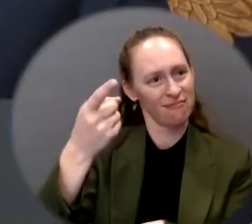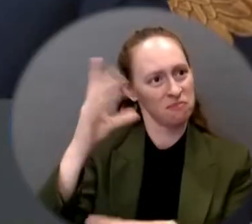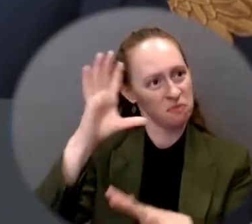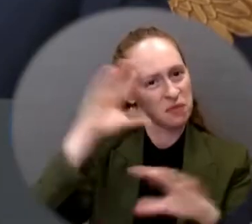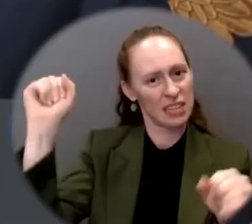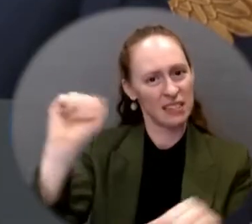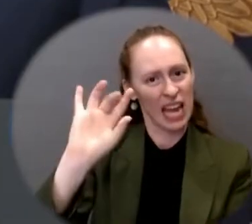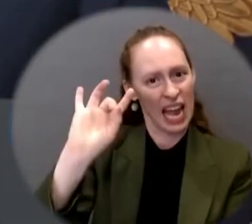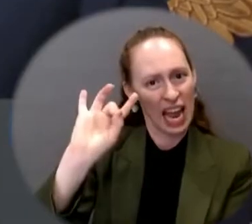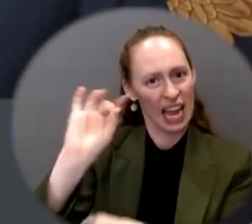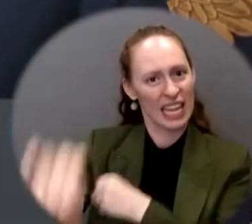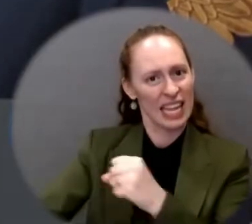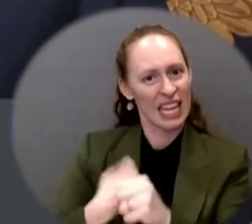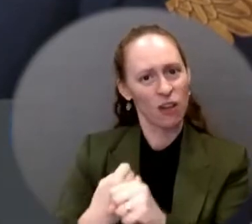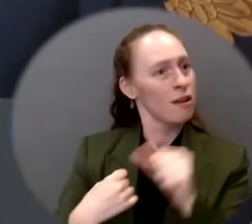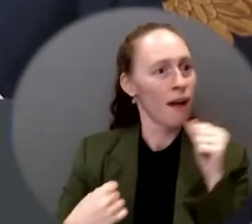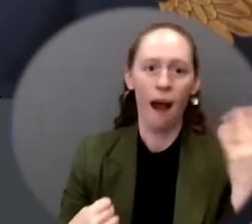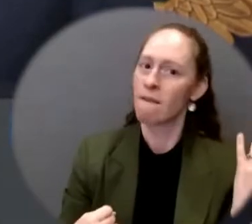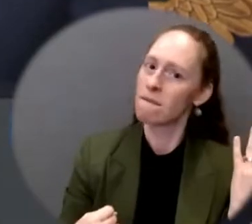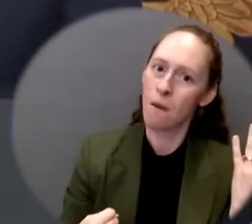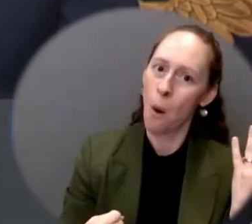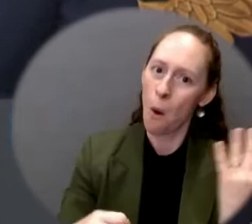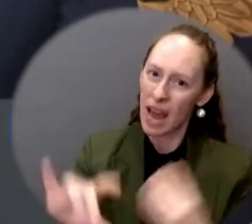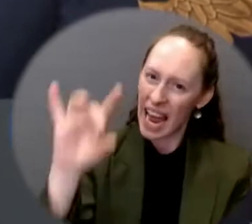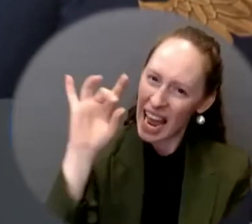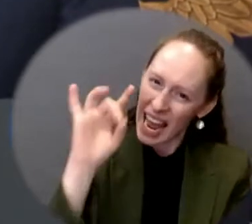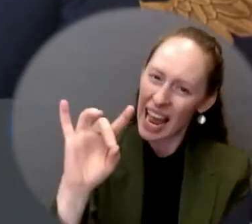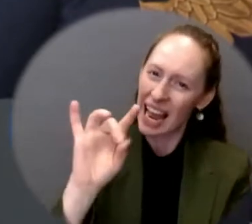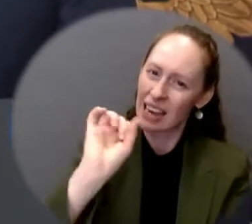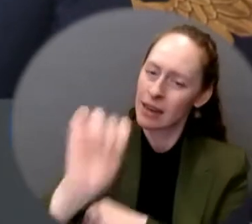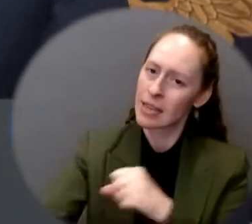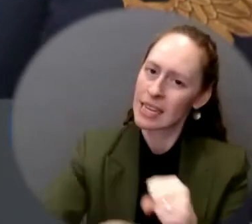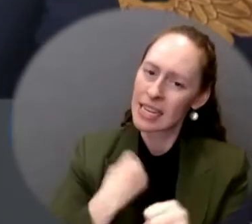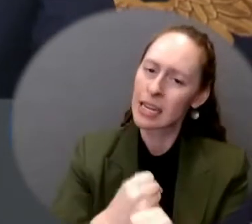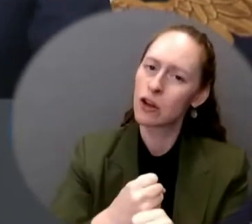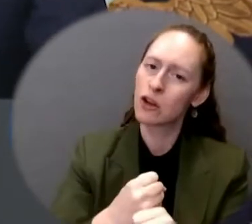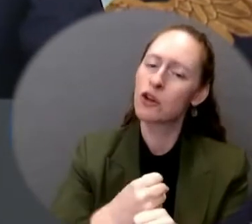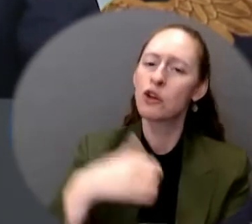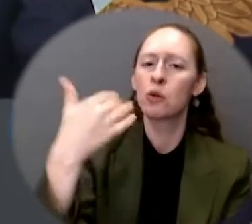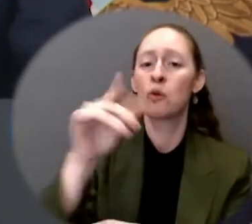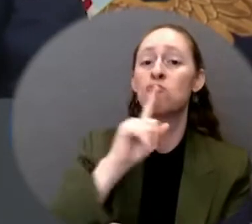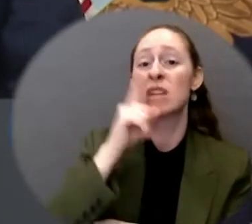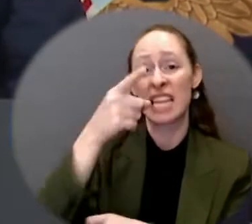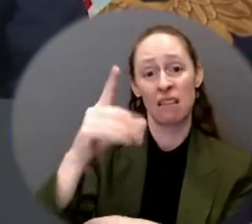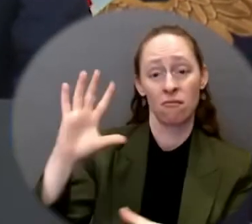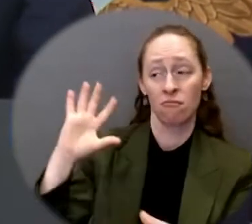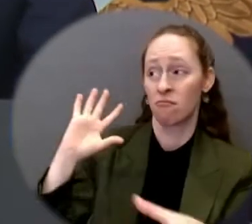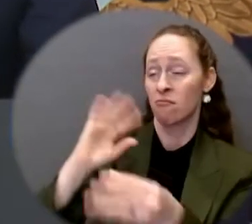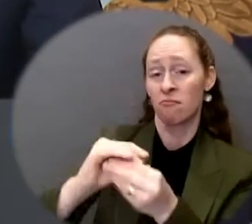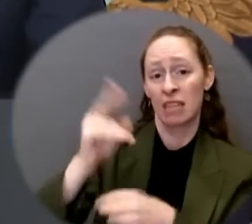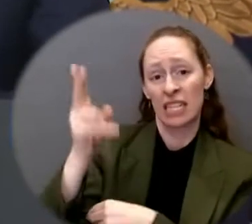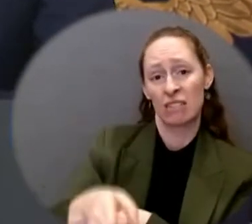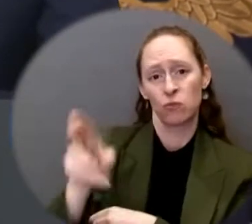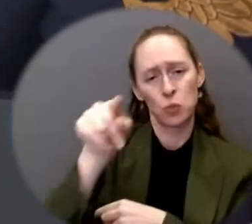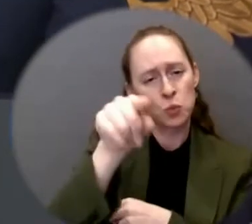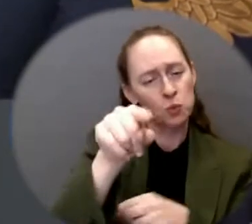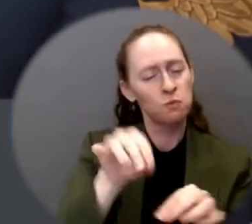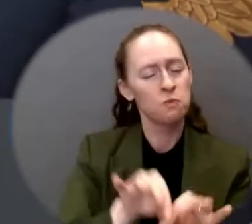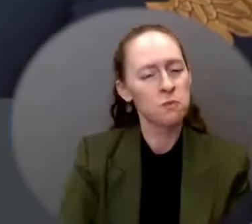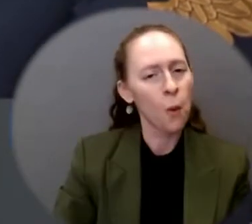That's why you'll be considered one of the most consequential presidents in our history, along with one of the most consequential first